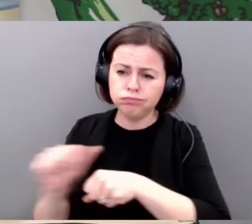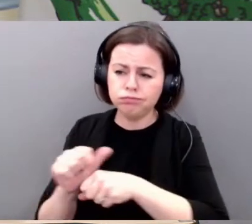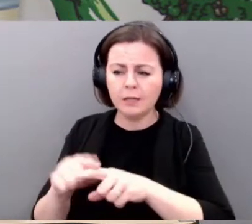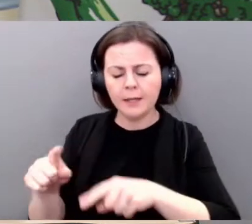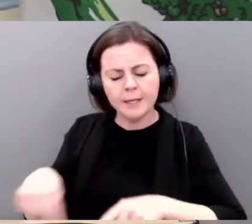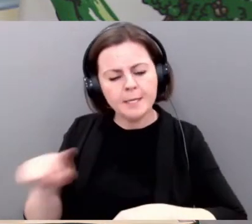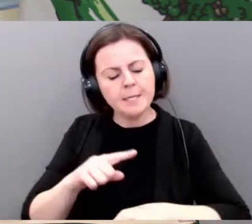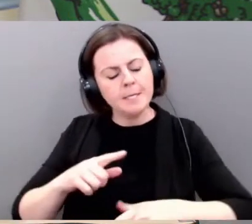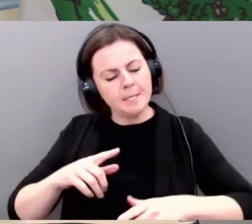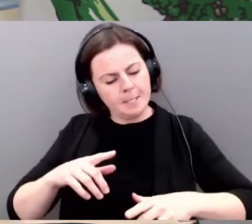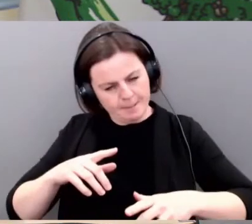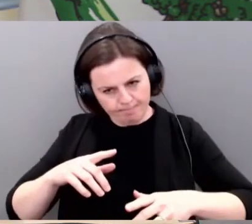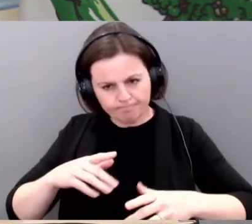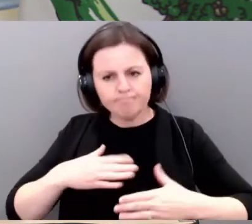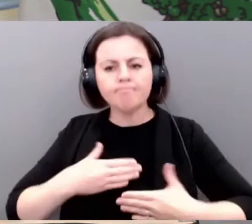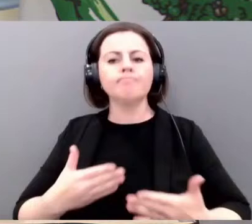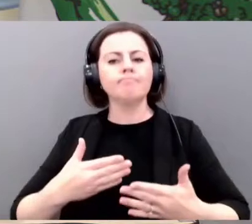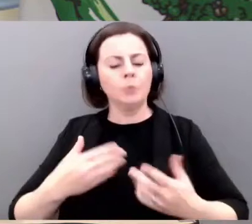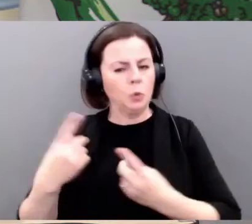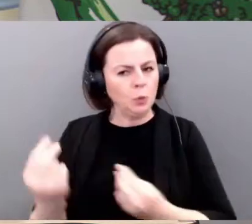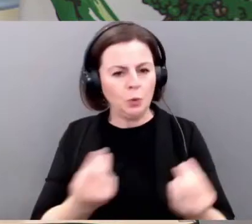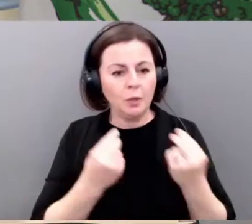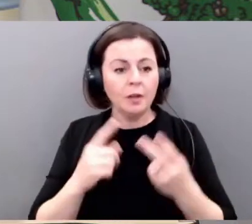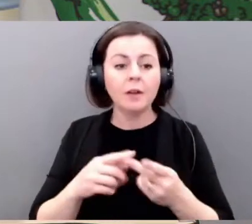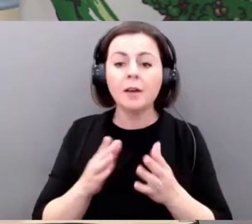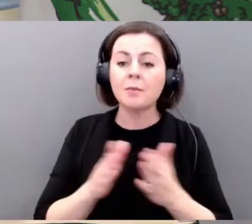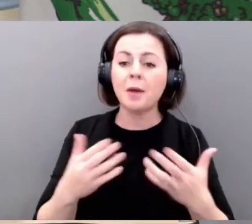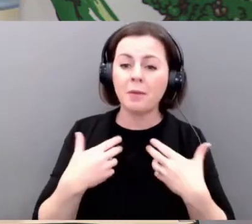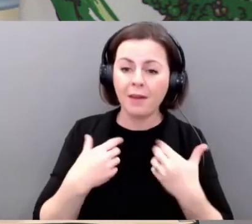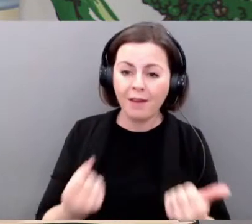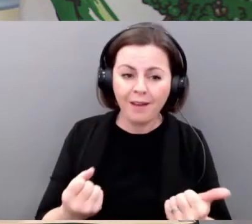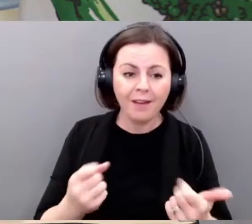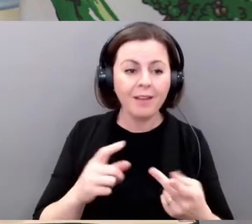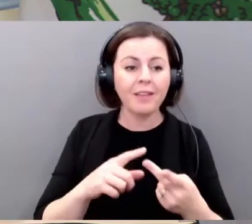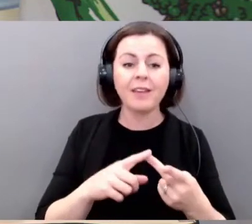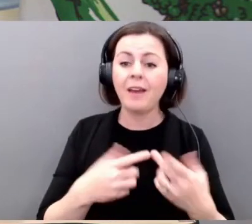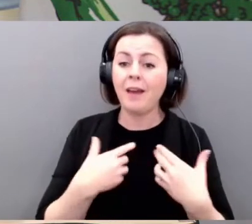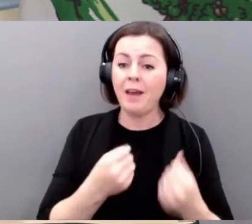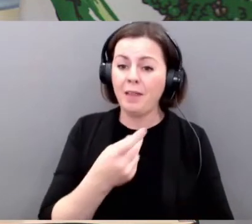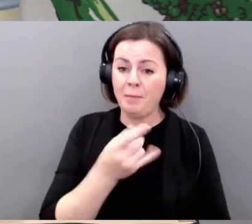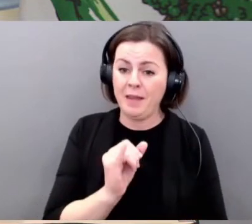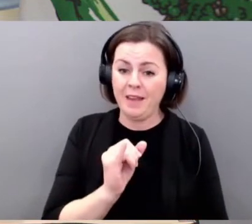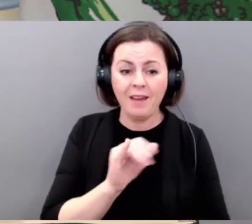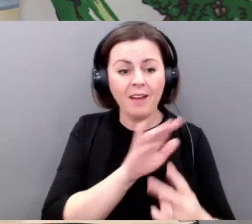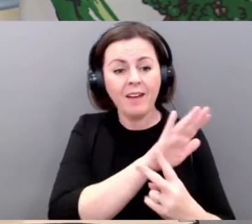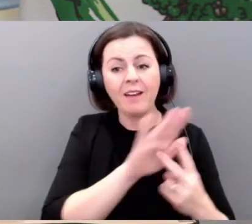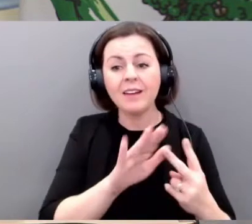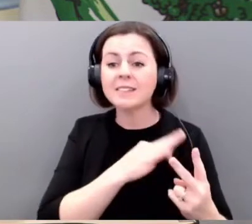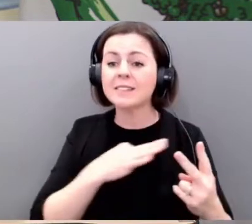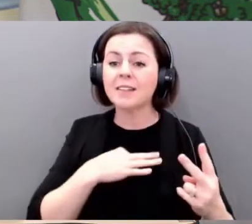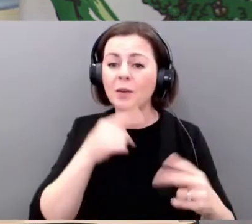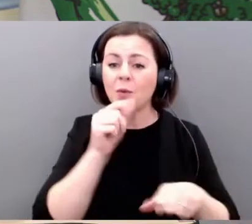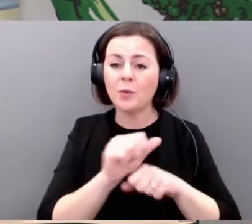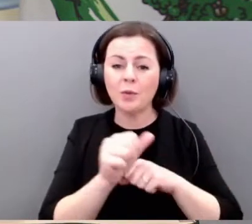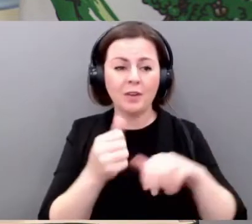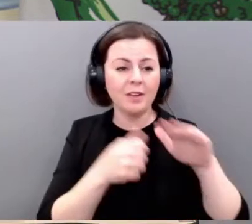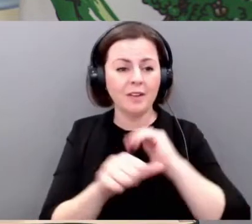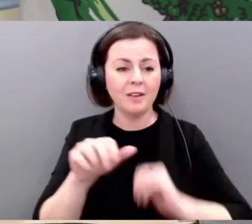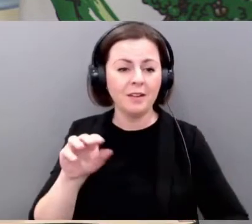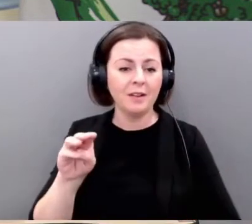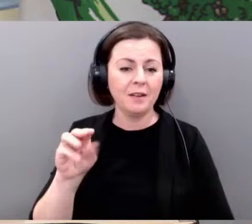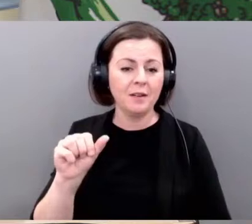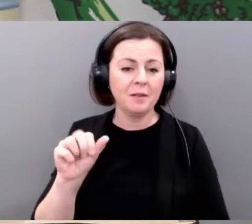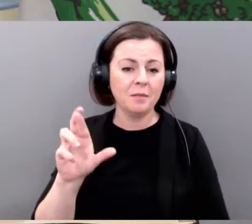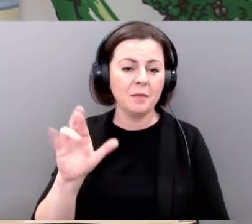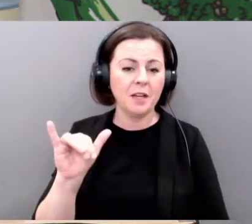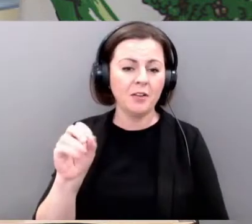that. To the public health staff and the team at Health PEI under the direction of Marion Dowling, you greeted every patient with